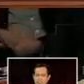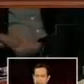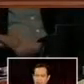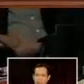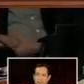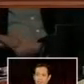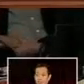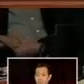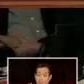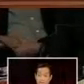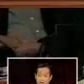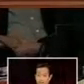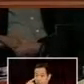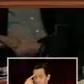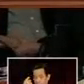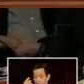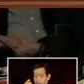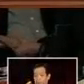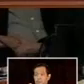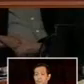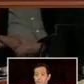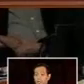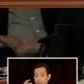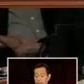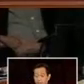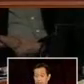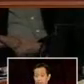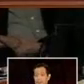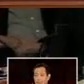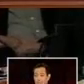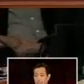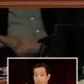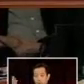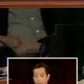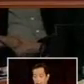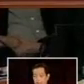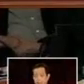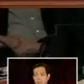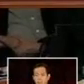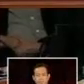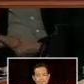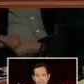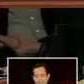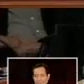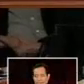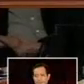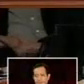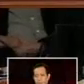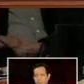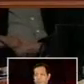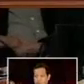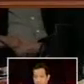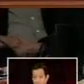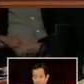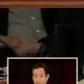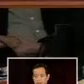My only interpretation of that is because they interpreted in case of impeachment to be anything that has to do with the impeachment